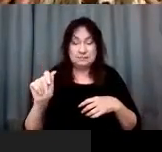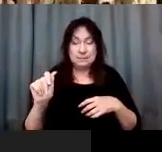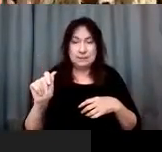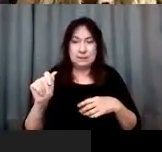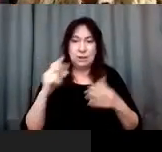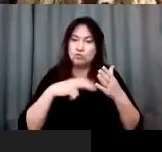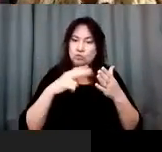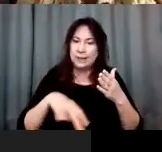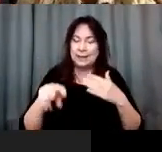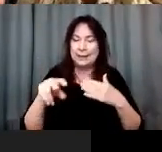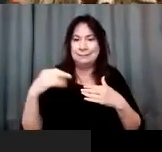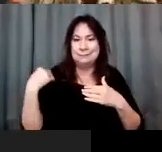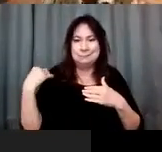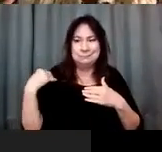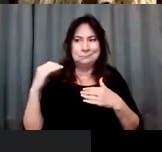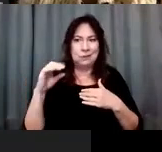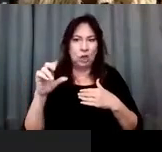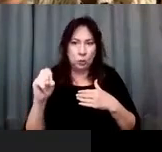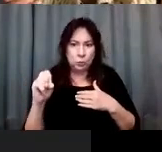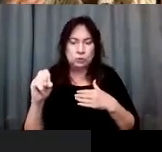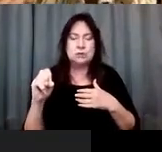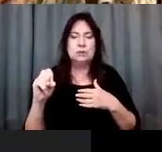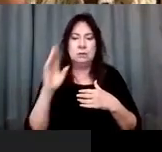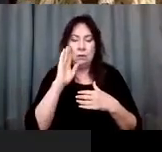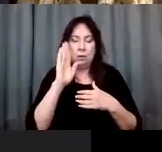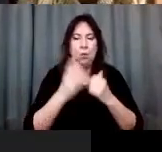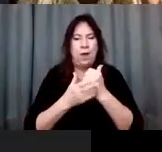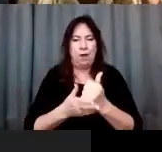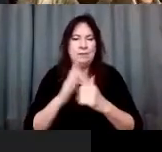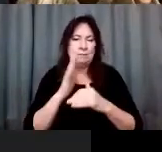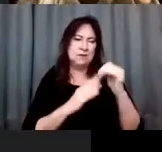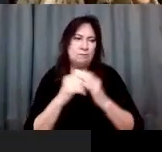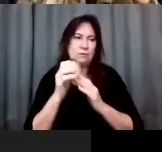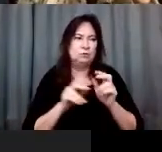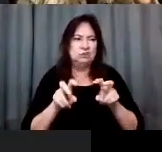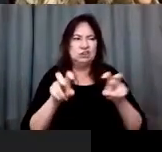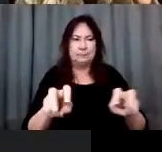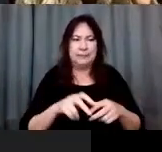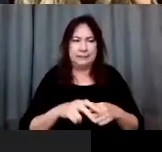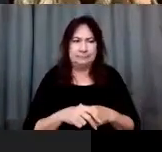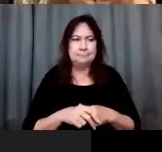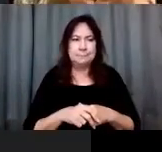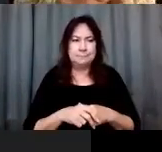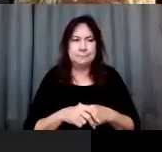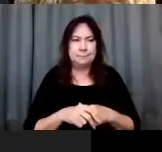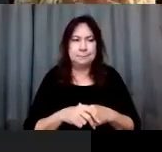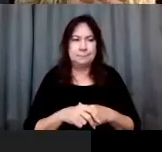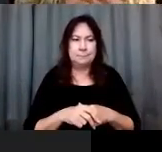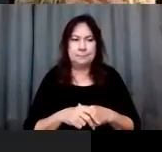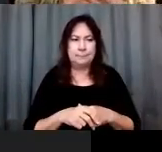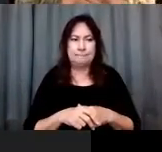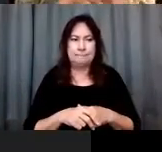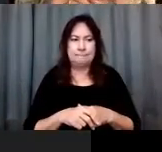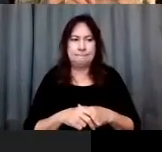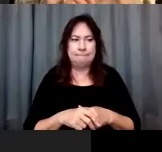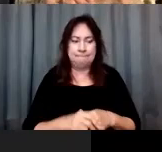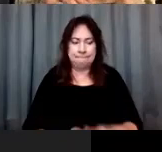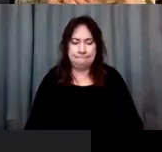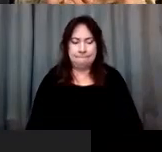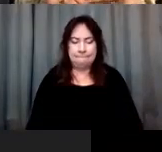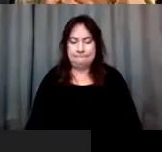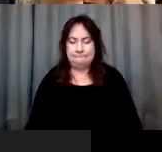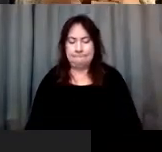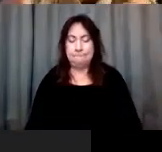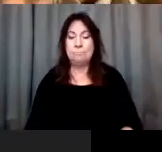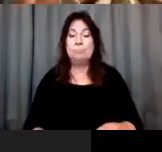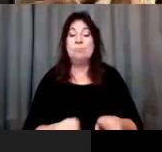reading social cues are more challenging, it's going to help them feel more comfortable jumping in there. It really encouraged that chairs play a more